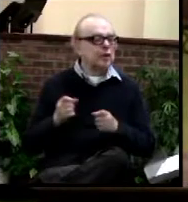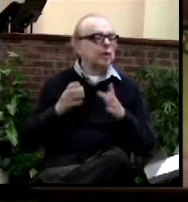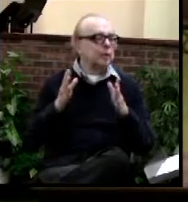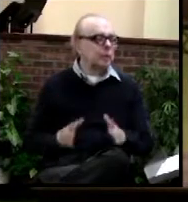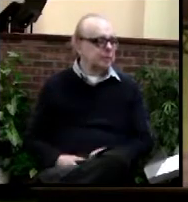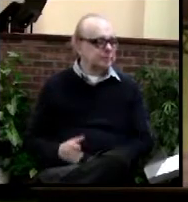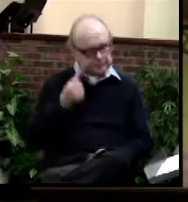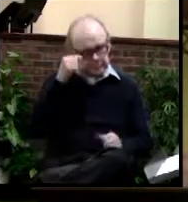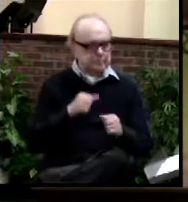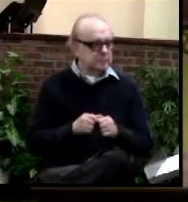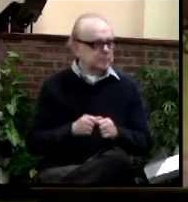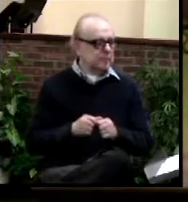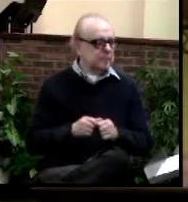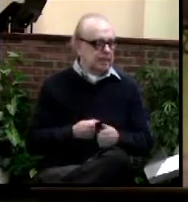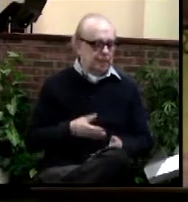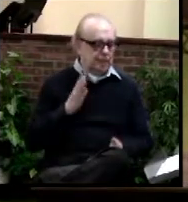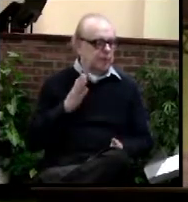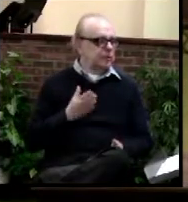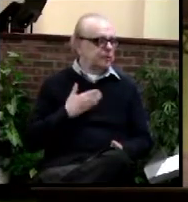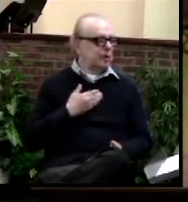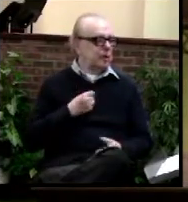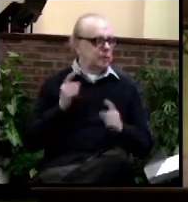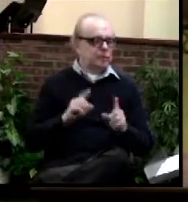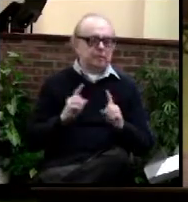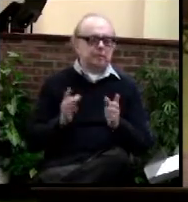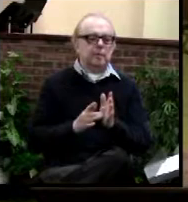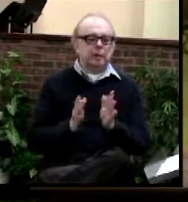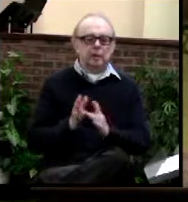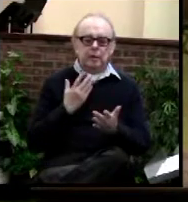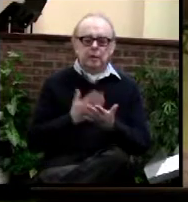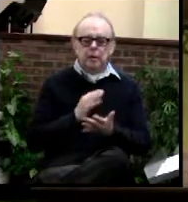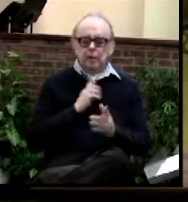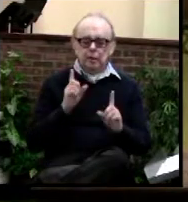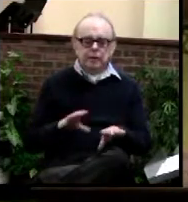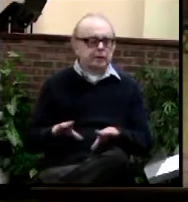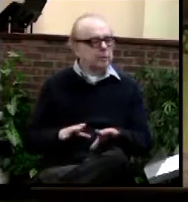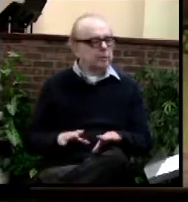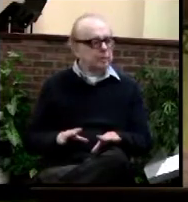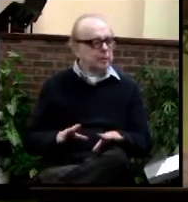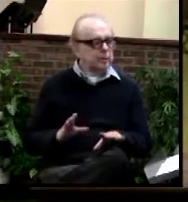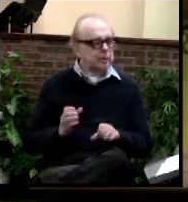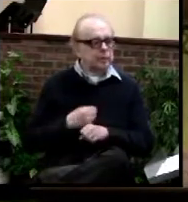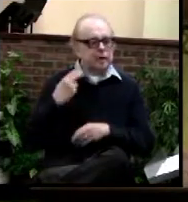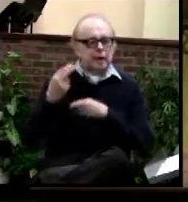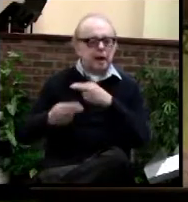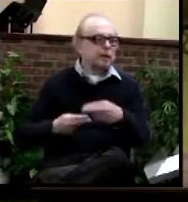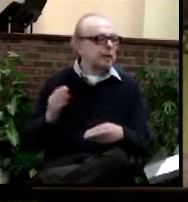Because remember, the rich young ruler came to Jesus and said, "Good master, what must I do to inherit eternal life?"